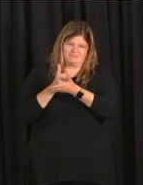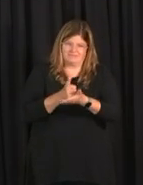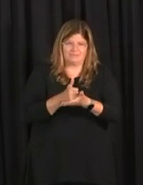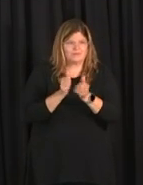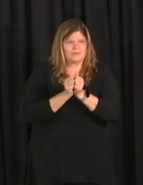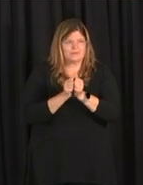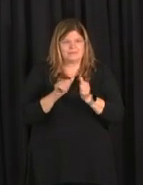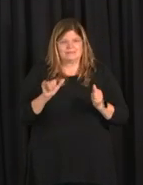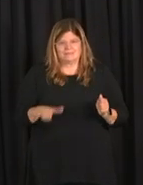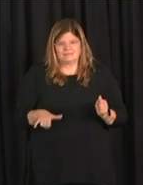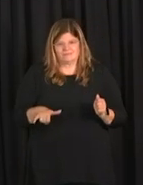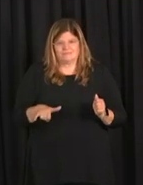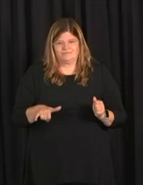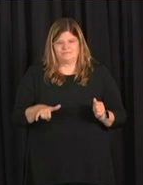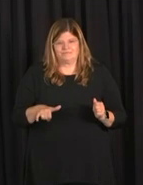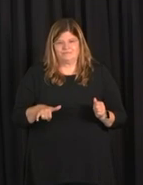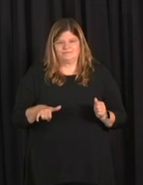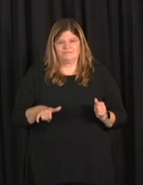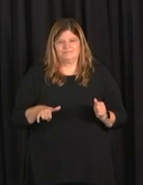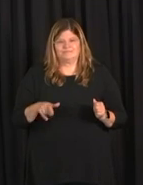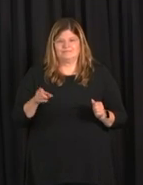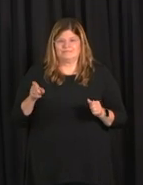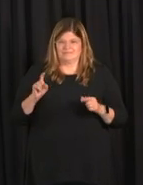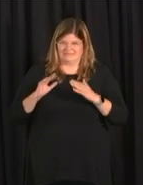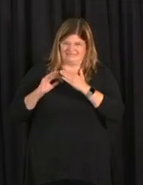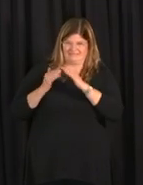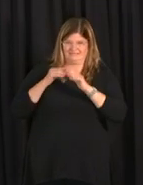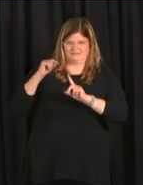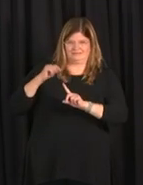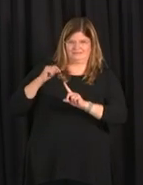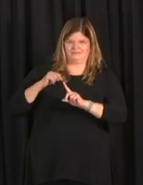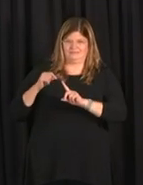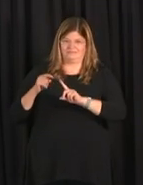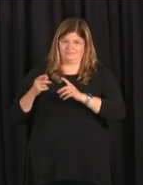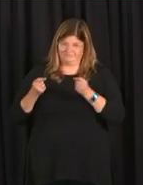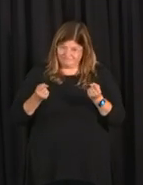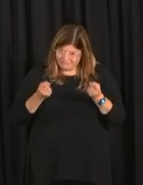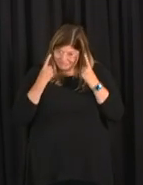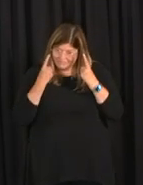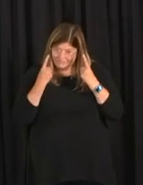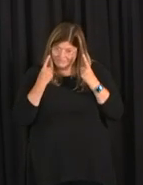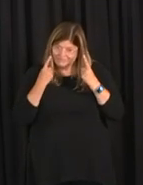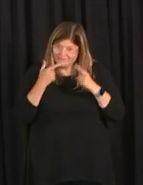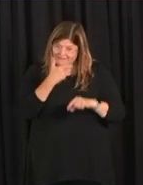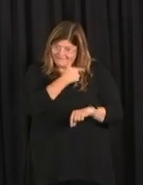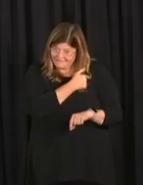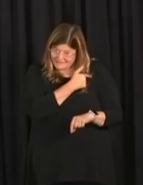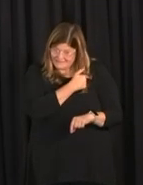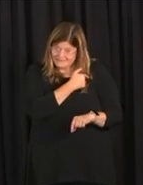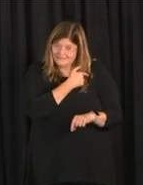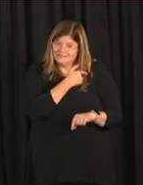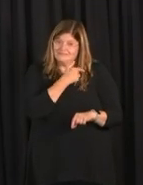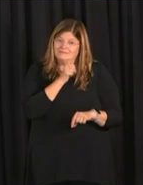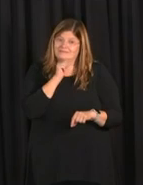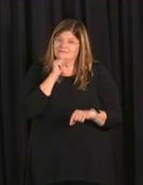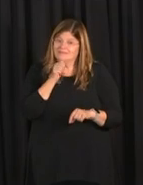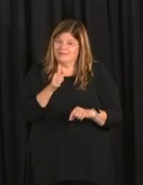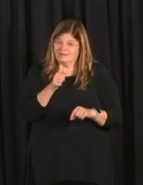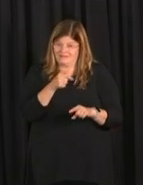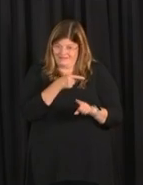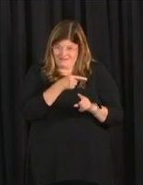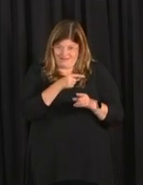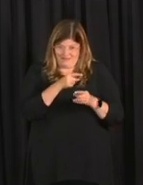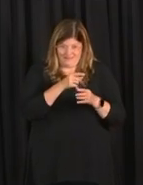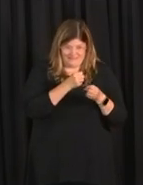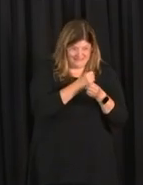with that, is how well of a job we're going to do as a community to getting people to understand that the vaccine that becomes available is both